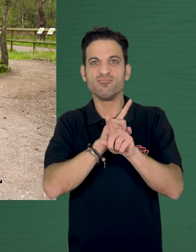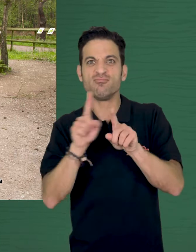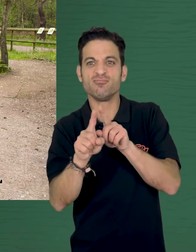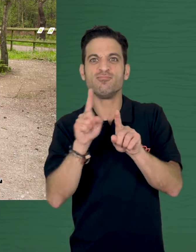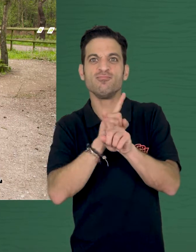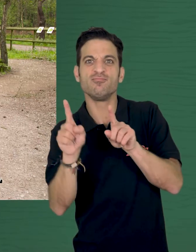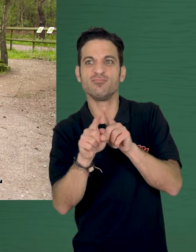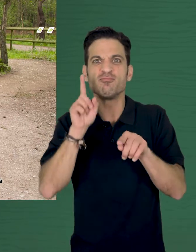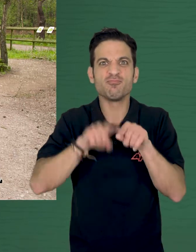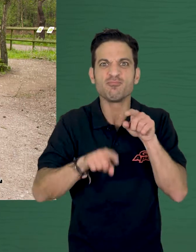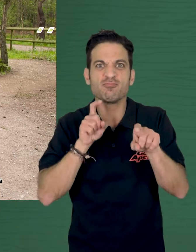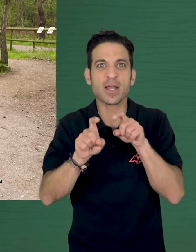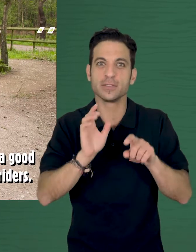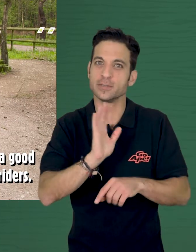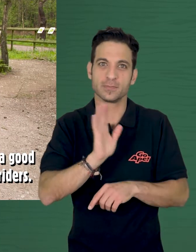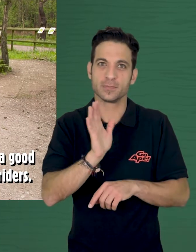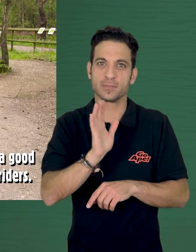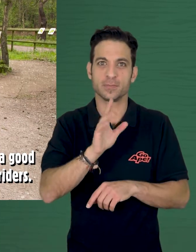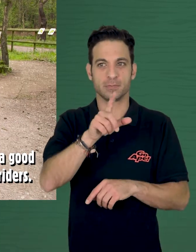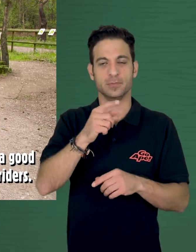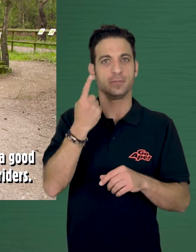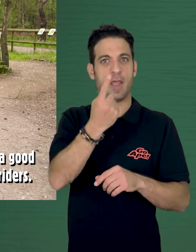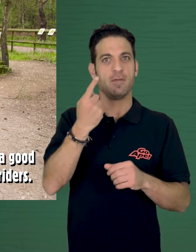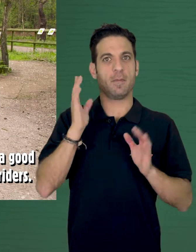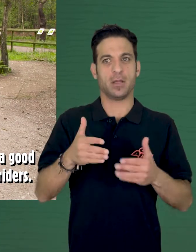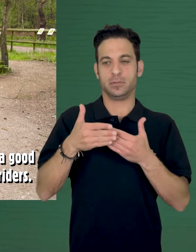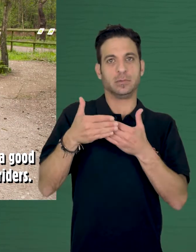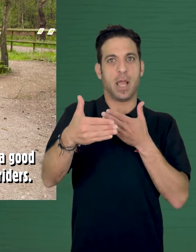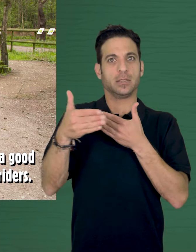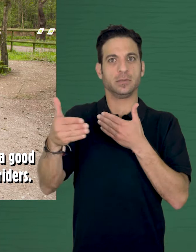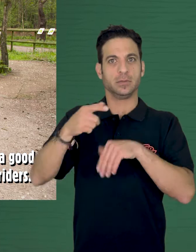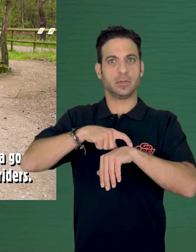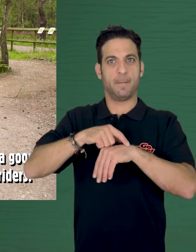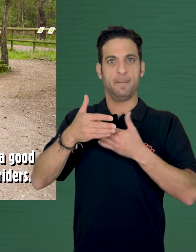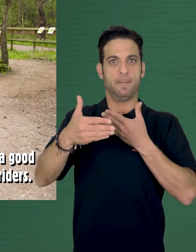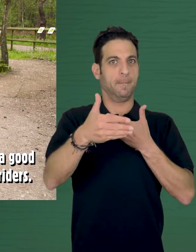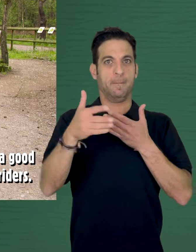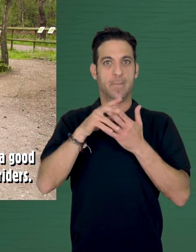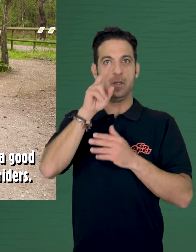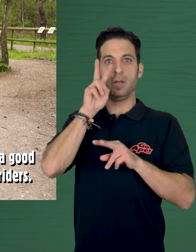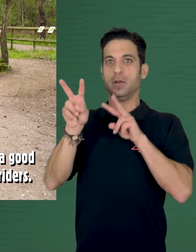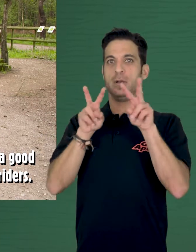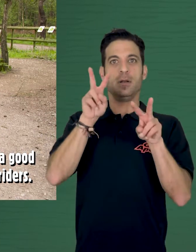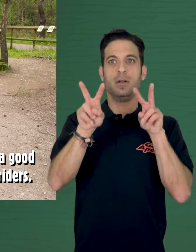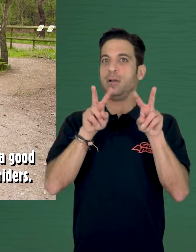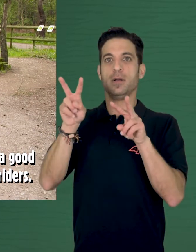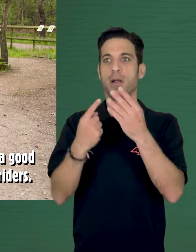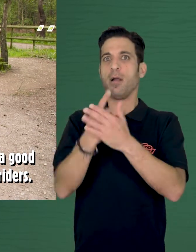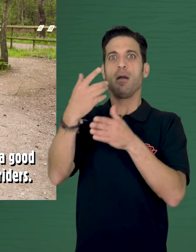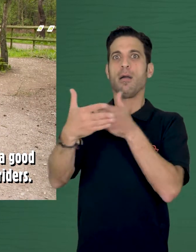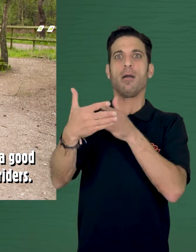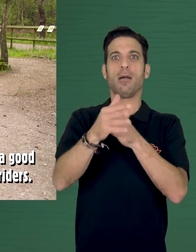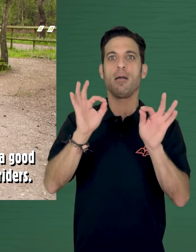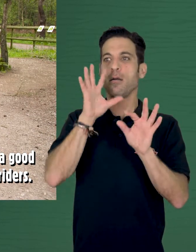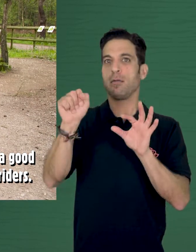just don't race or overtake. Make sure you give yourself space and time to react and keep a good distance from yourself,